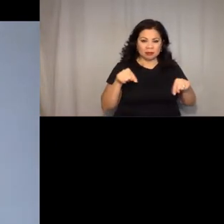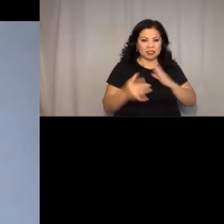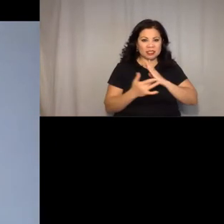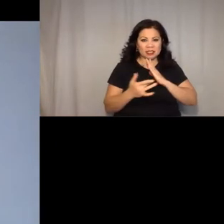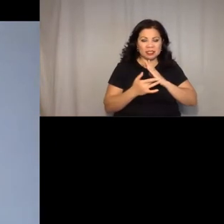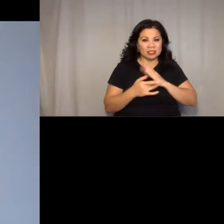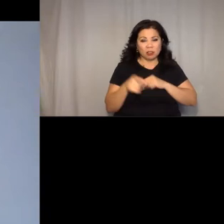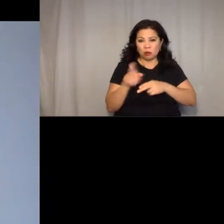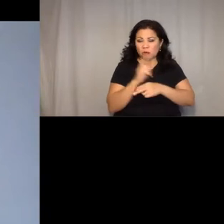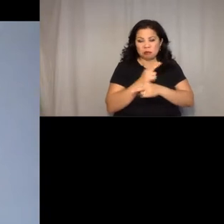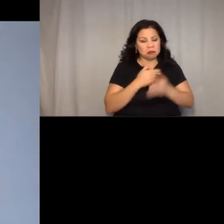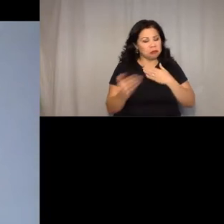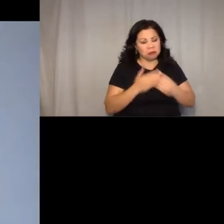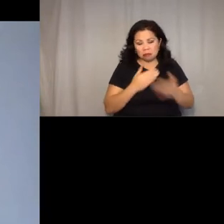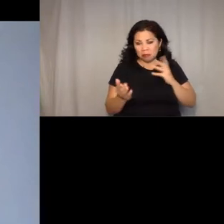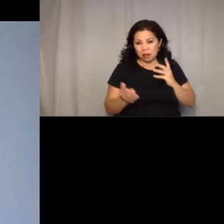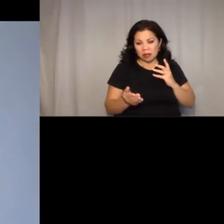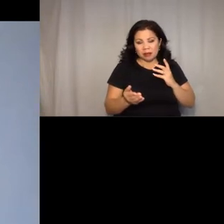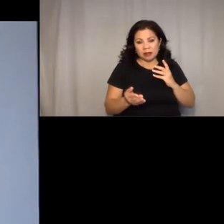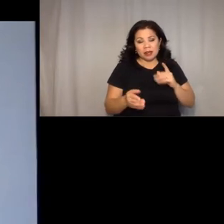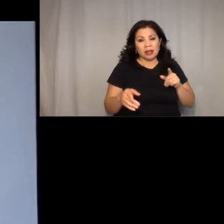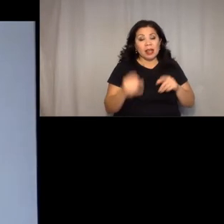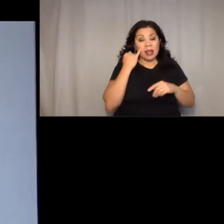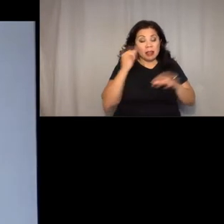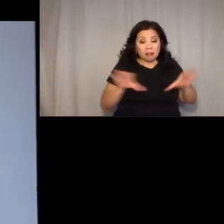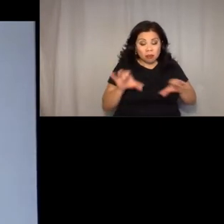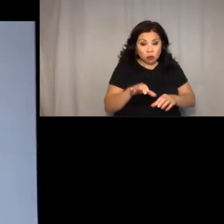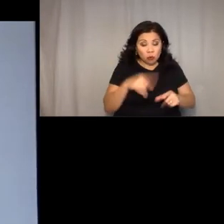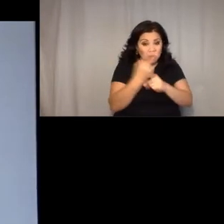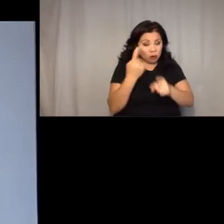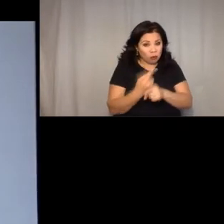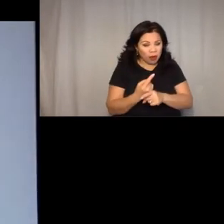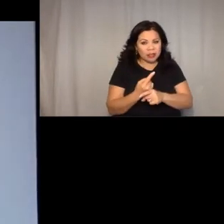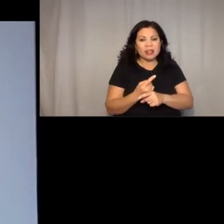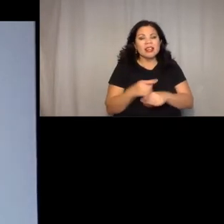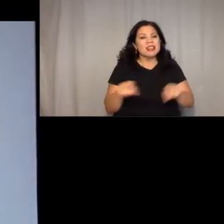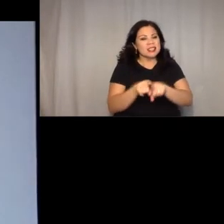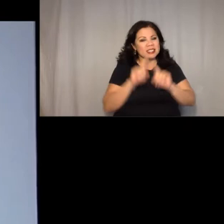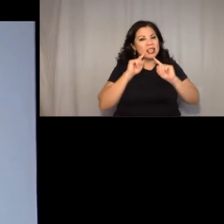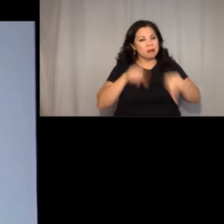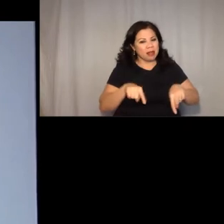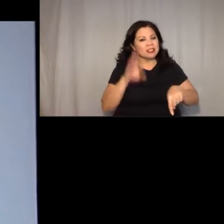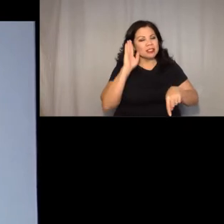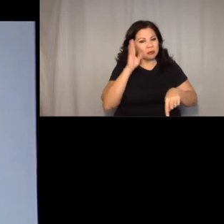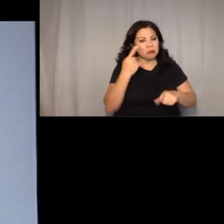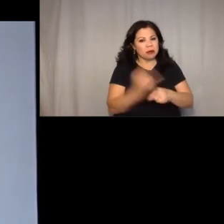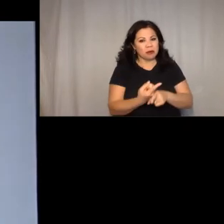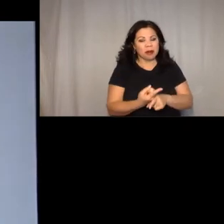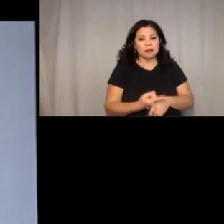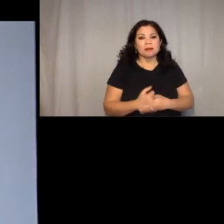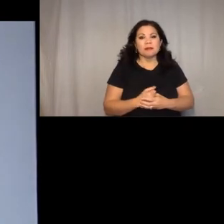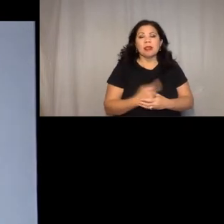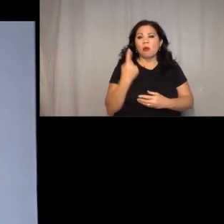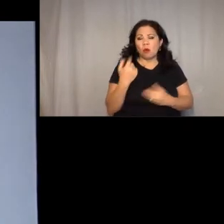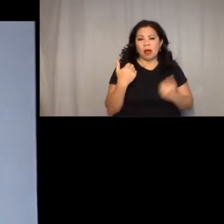you choose, you'll get the same answer if you're doing it correct. All right, one may just take you a little bit to get there, but that's okay.